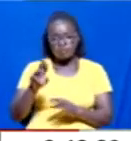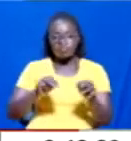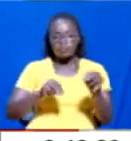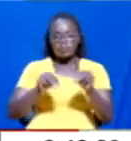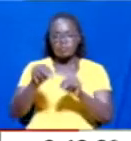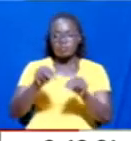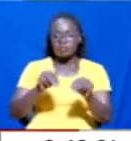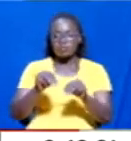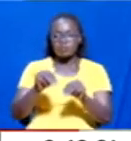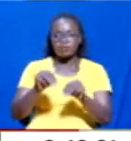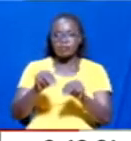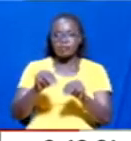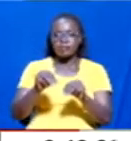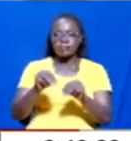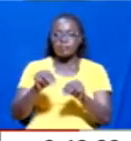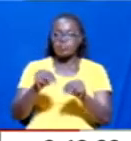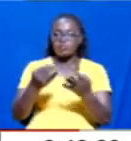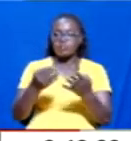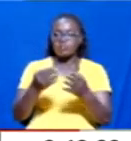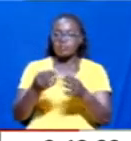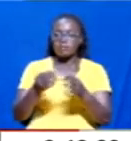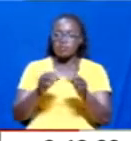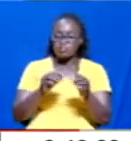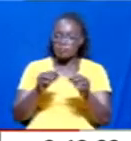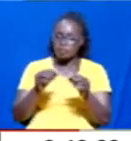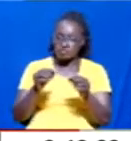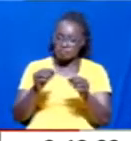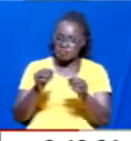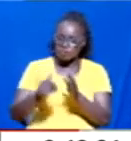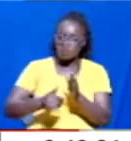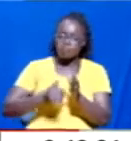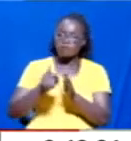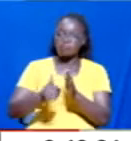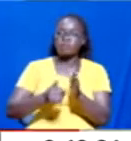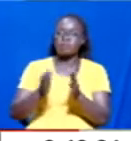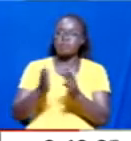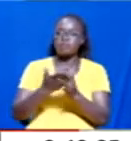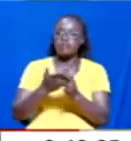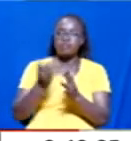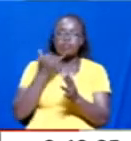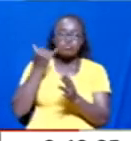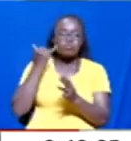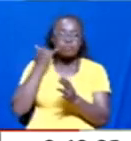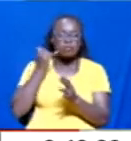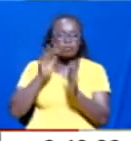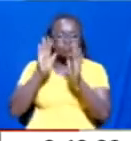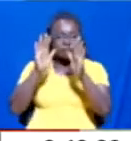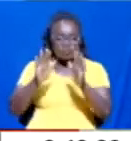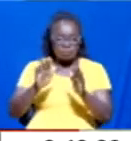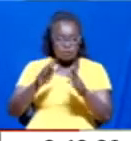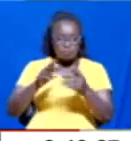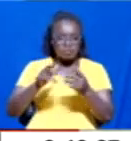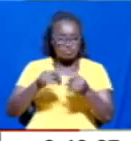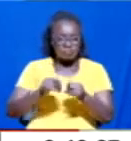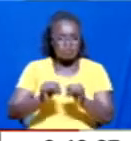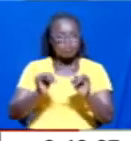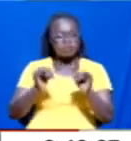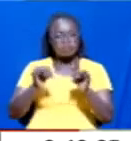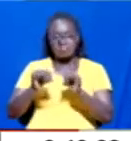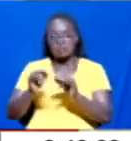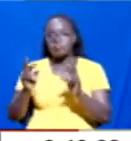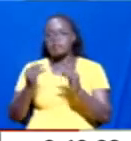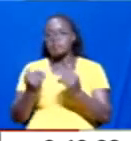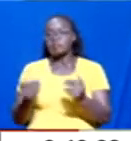Mainga says the meter gauge railway between Nakuru and Kisumu has been undergoing trials and is now ready